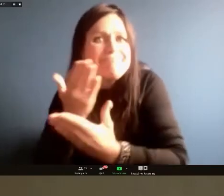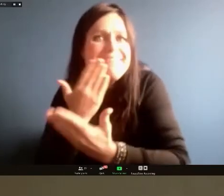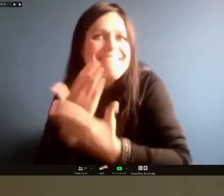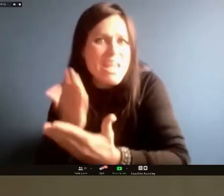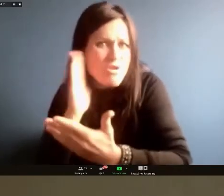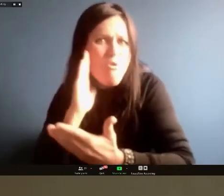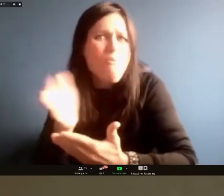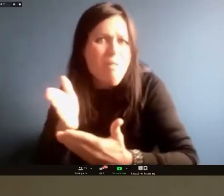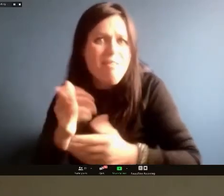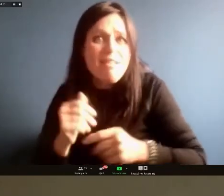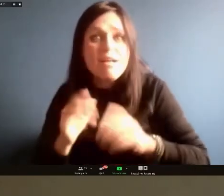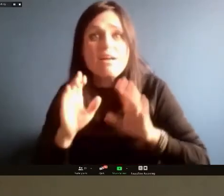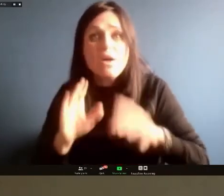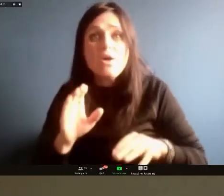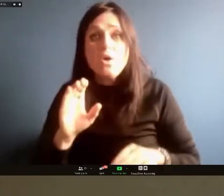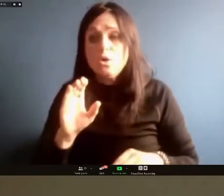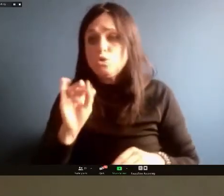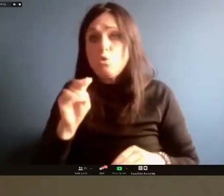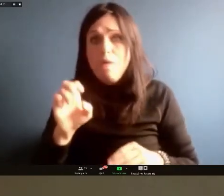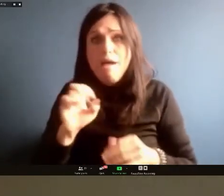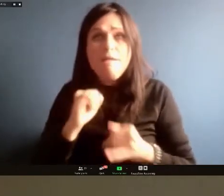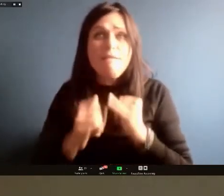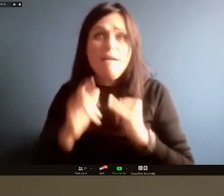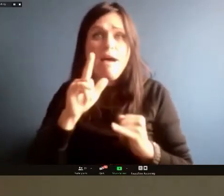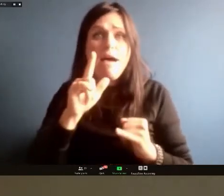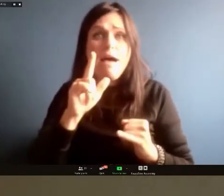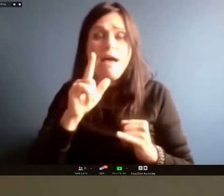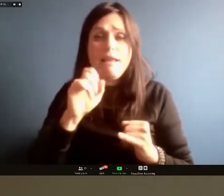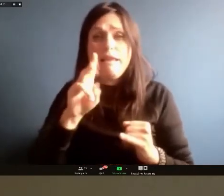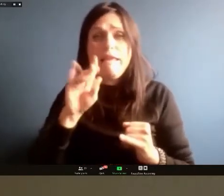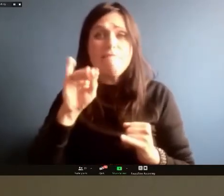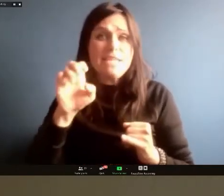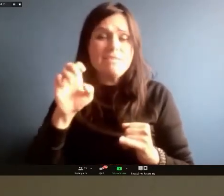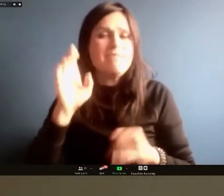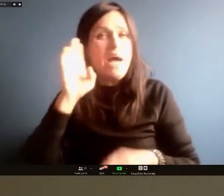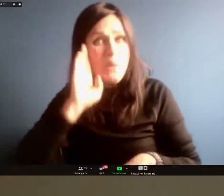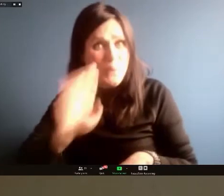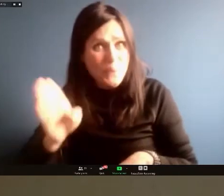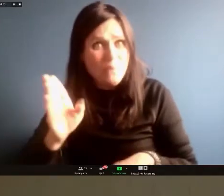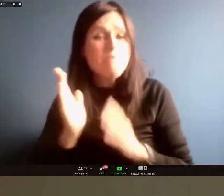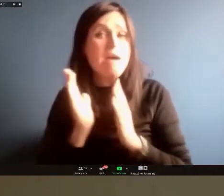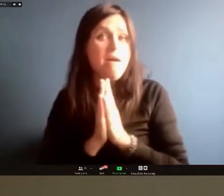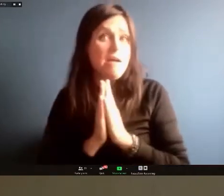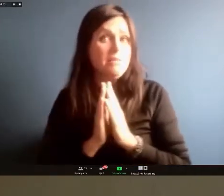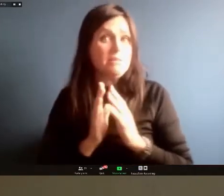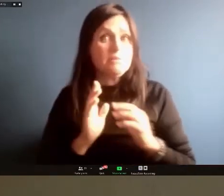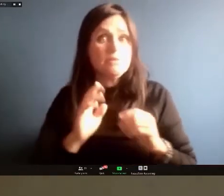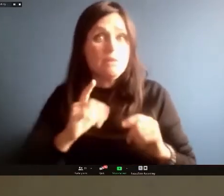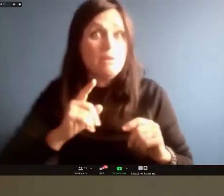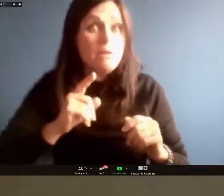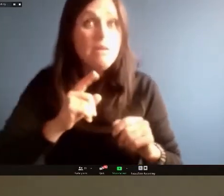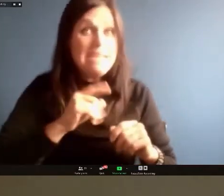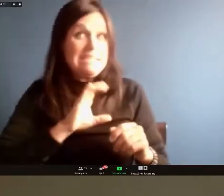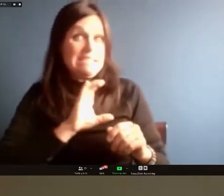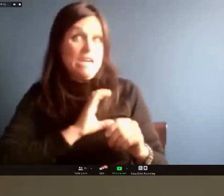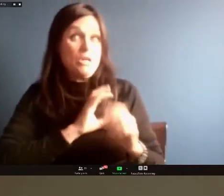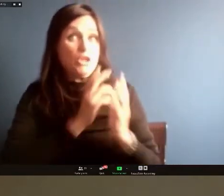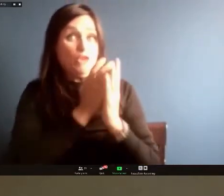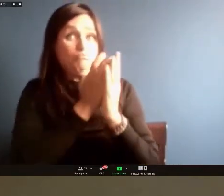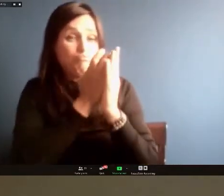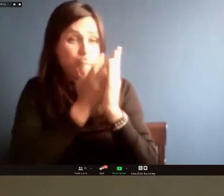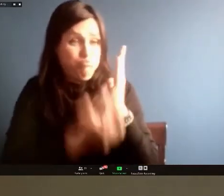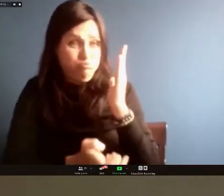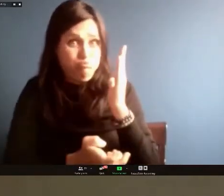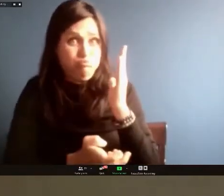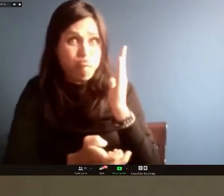Joanne Levy, hi Joanne, was asking if I ever get so invested in my characters that you find it hard to put them